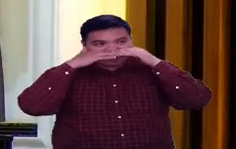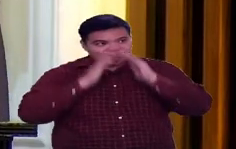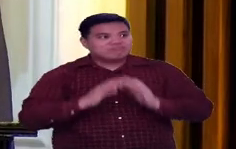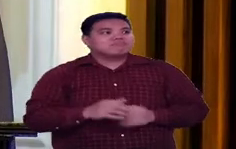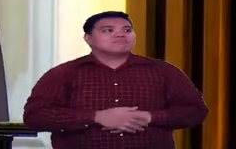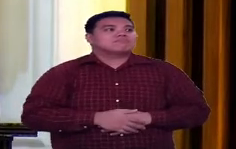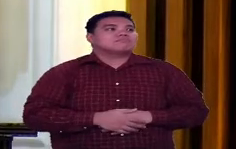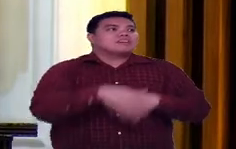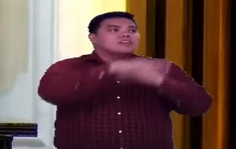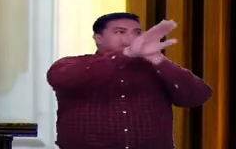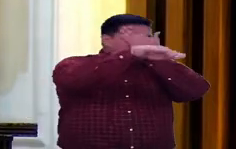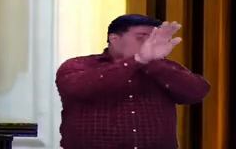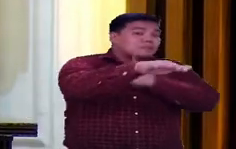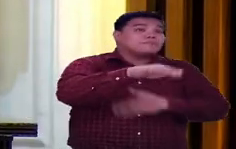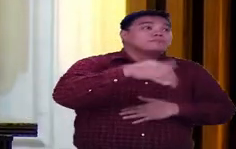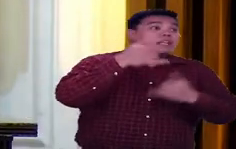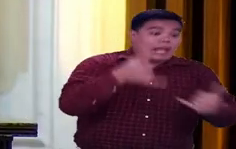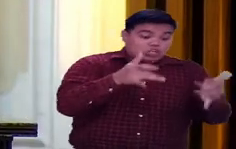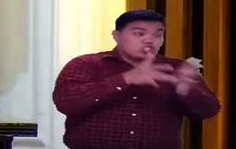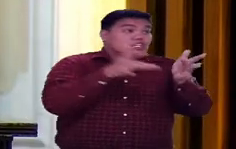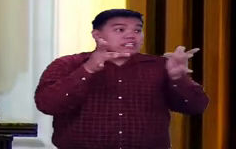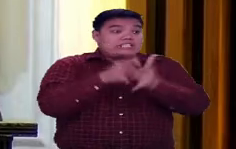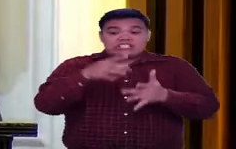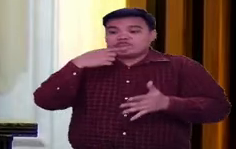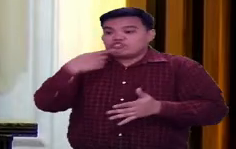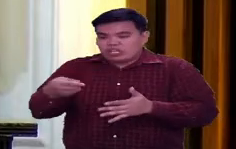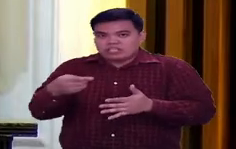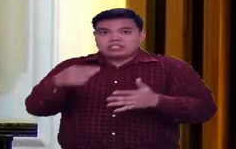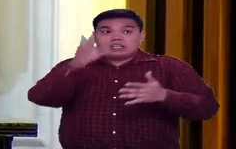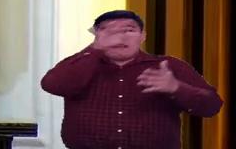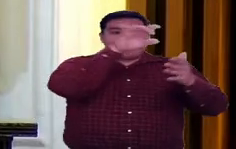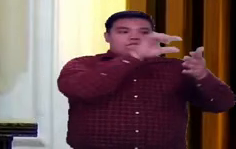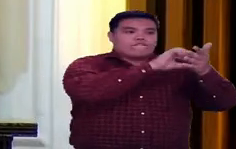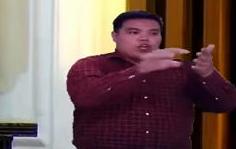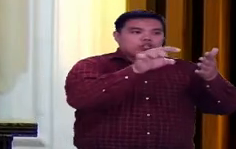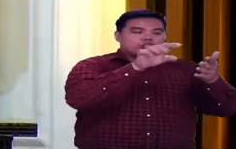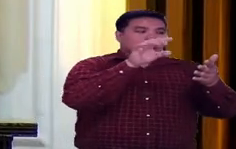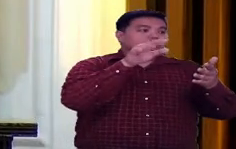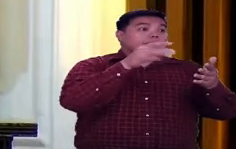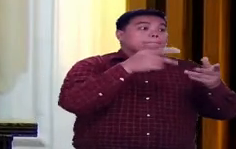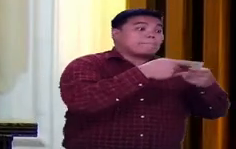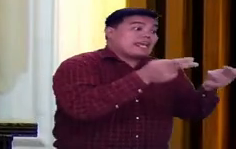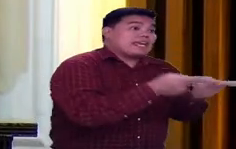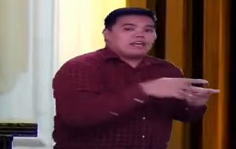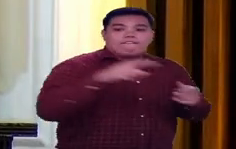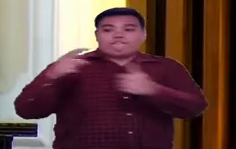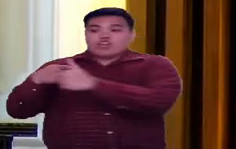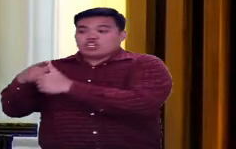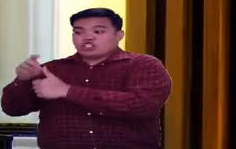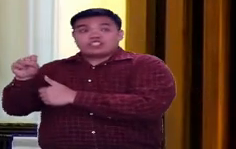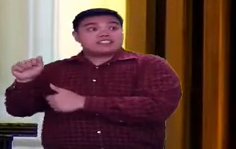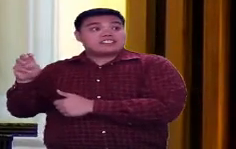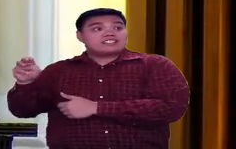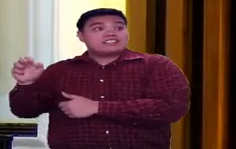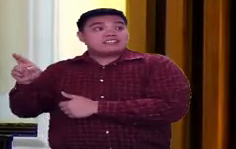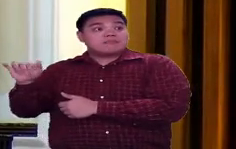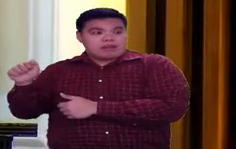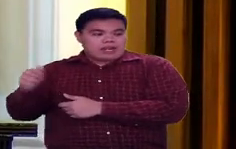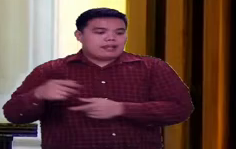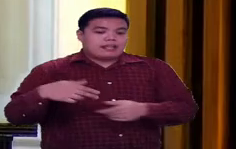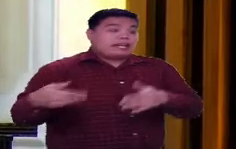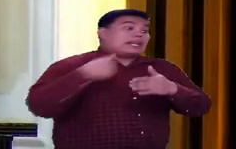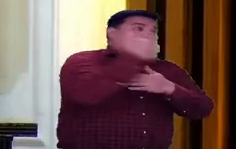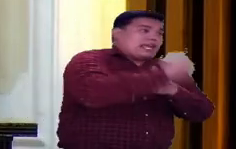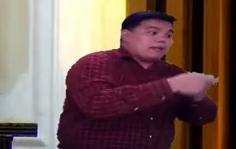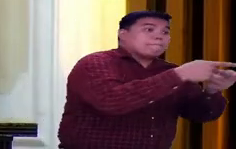see Jesus talk about this need is found in, he was in Galilee, the area of Israel called